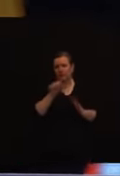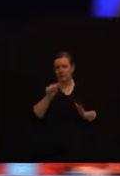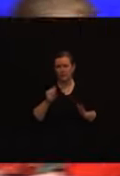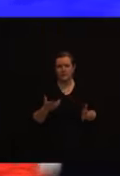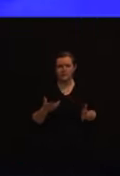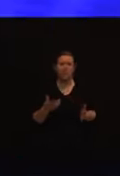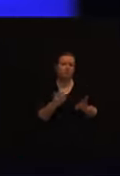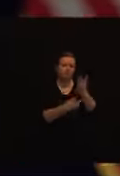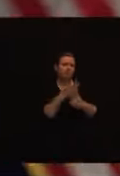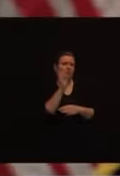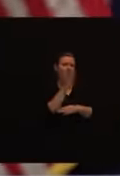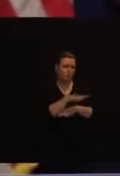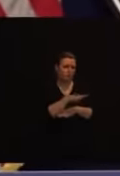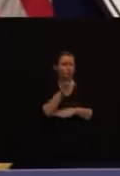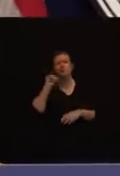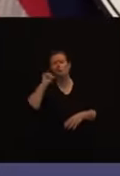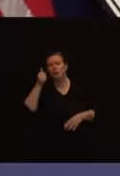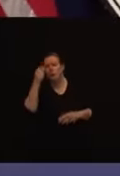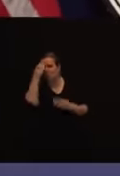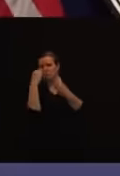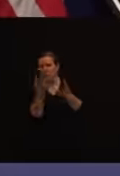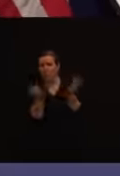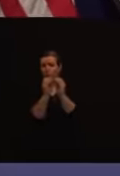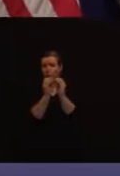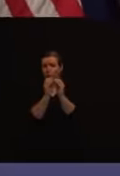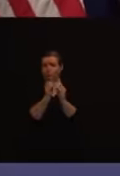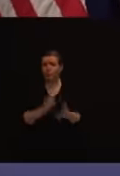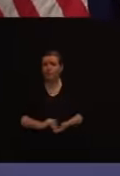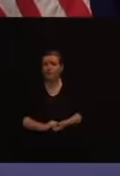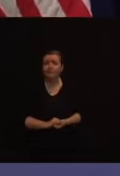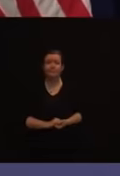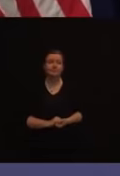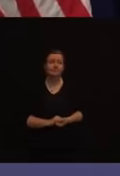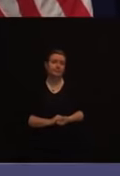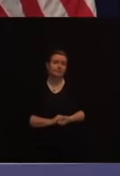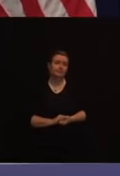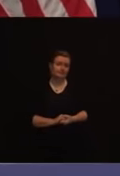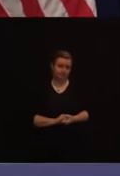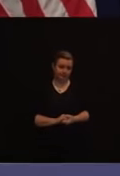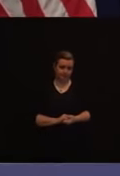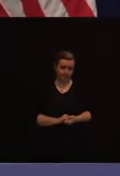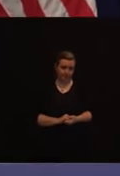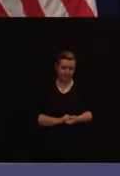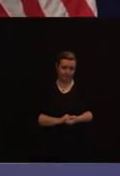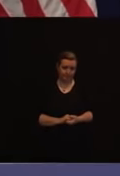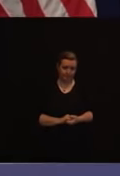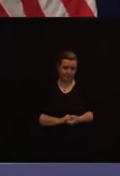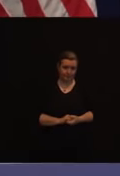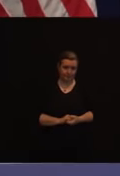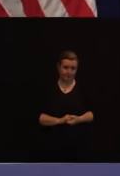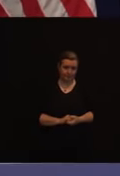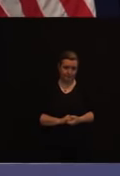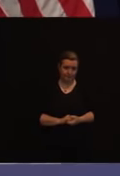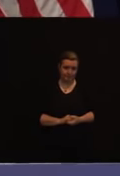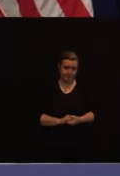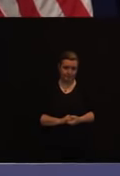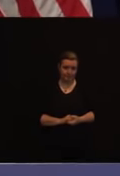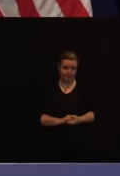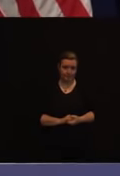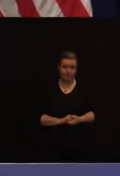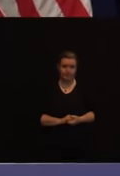Thank you. Dustin, you'll bat clean up for us. Good afternoon. Thanks. Good afternoon. On the